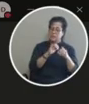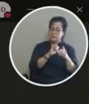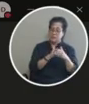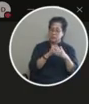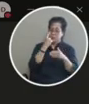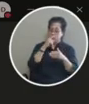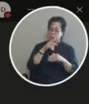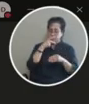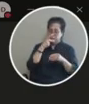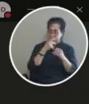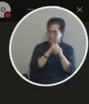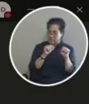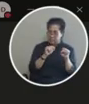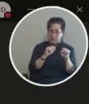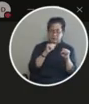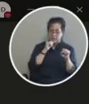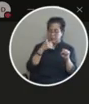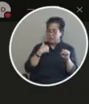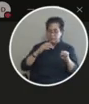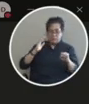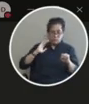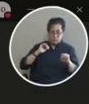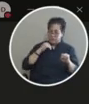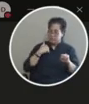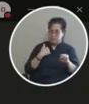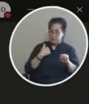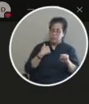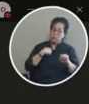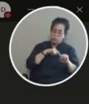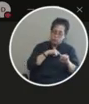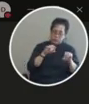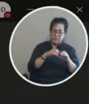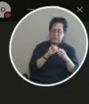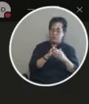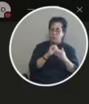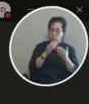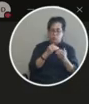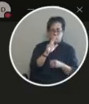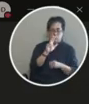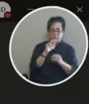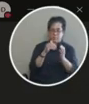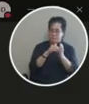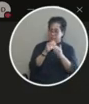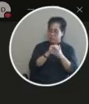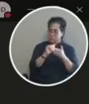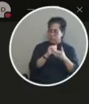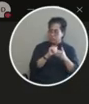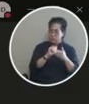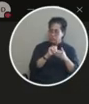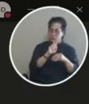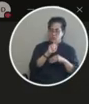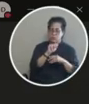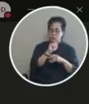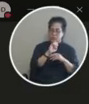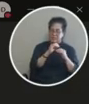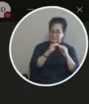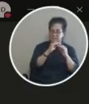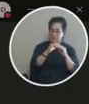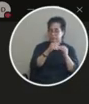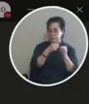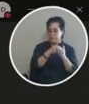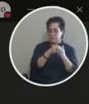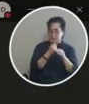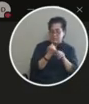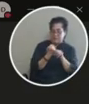for public safety. They did not exist before. So we did that. We put almost $3 million in the rate stabilization fund in this last